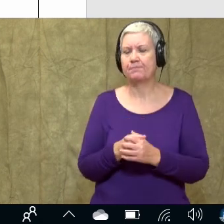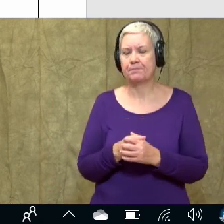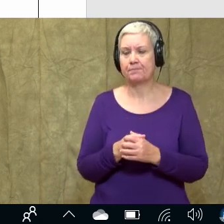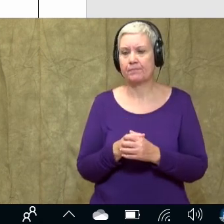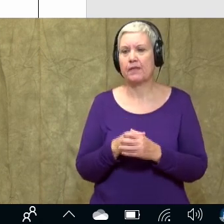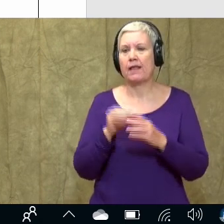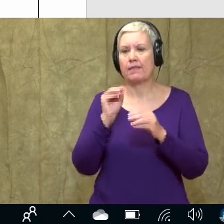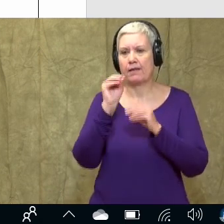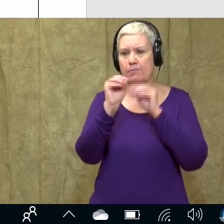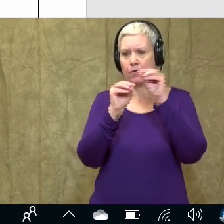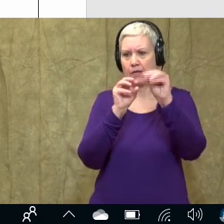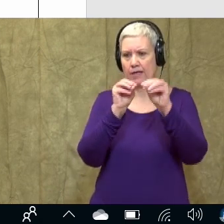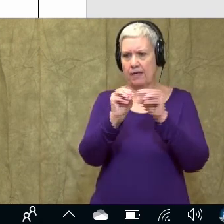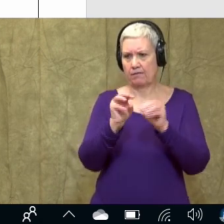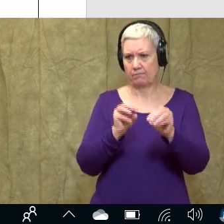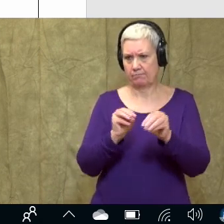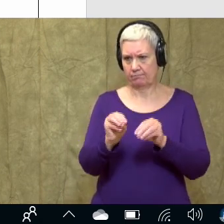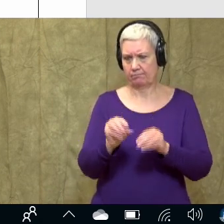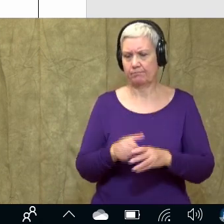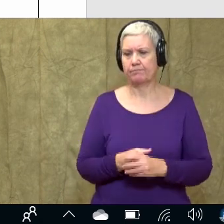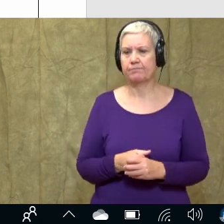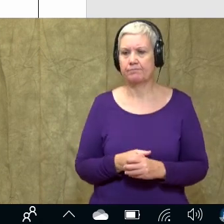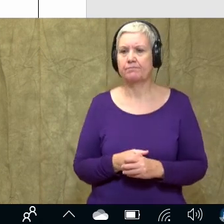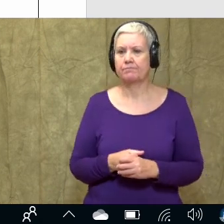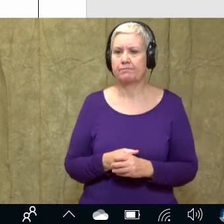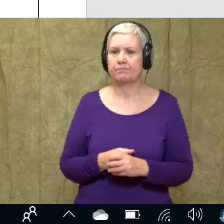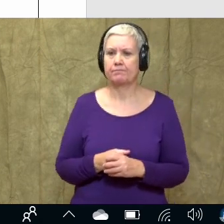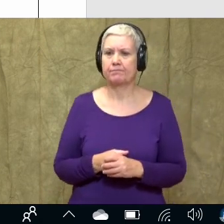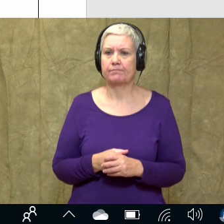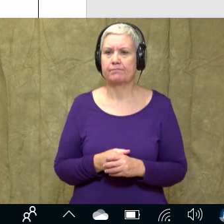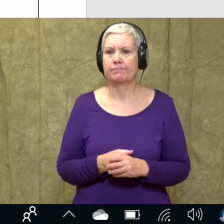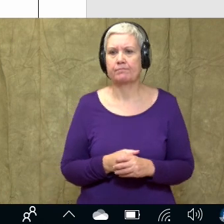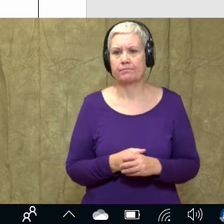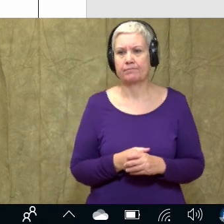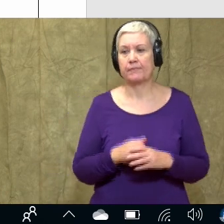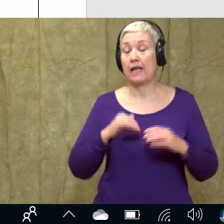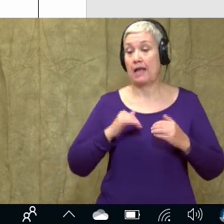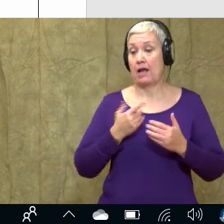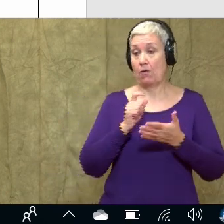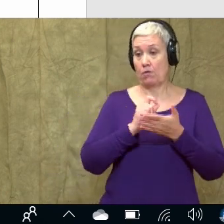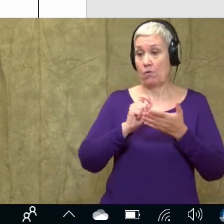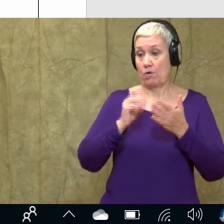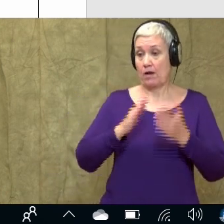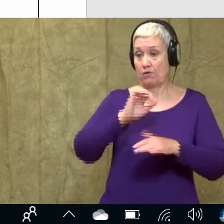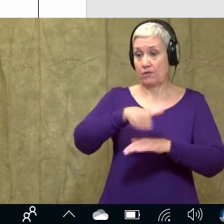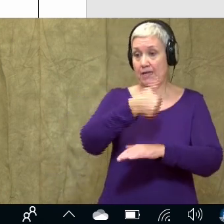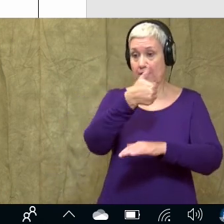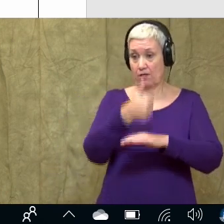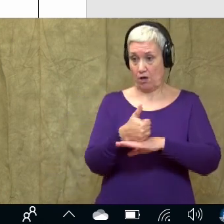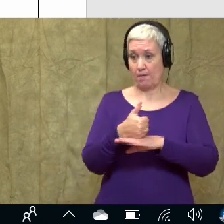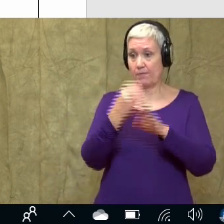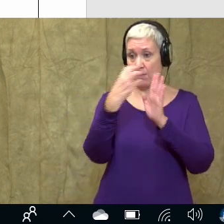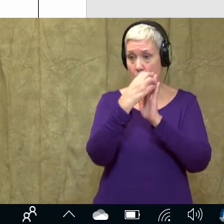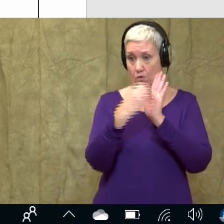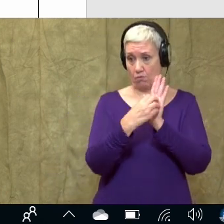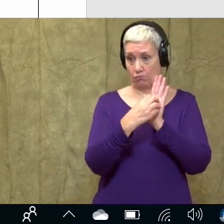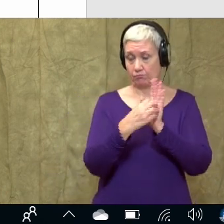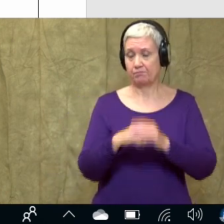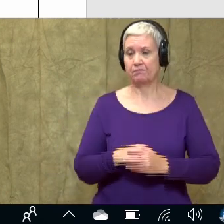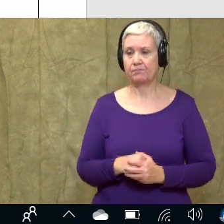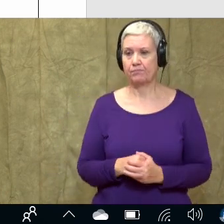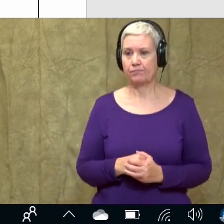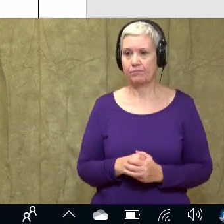fill in that and look at how this writer actually sets up this article and sets up the text.